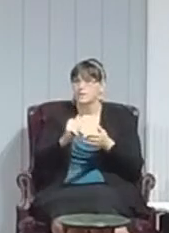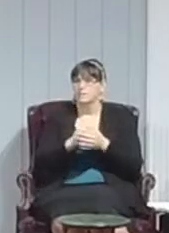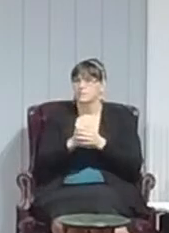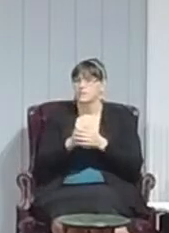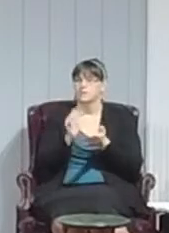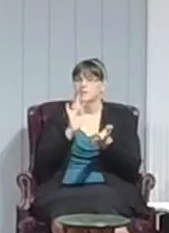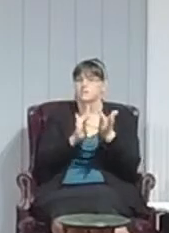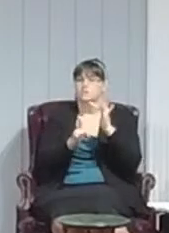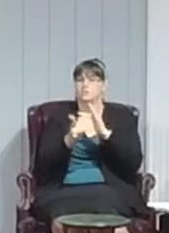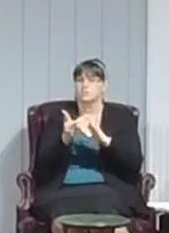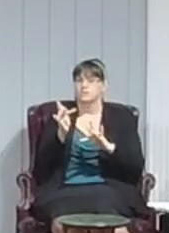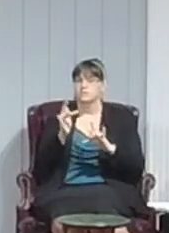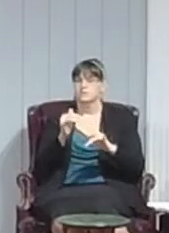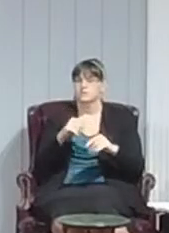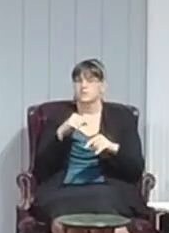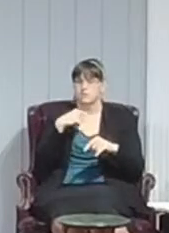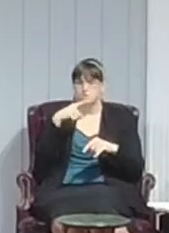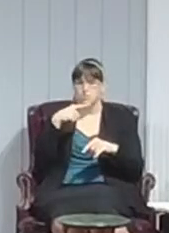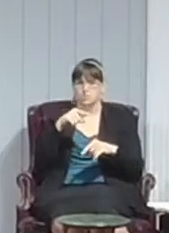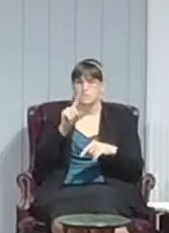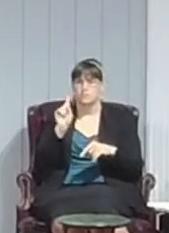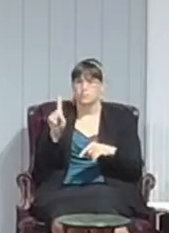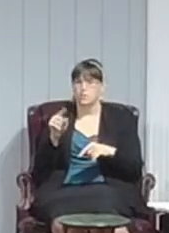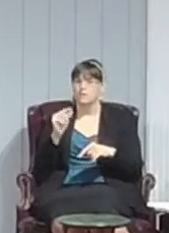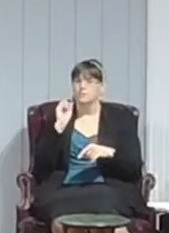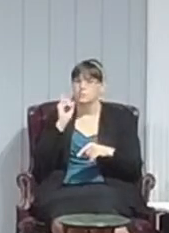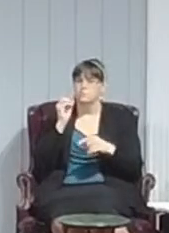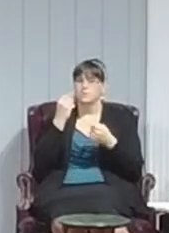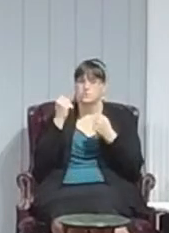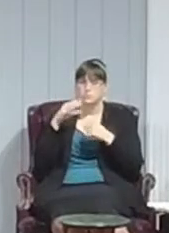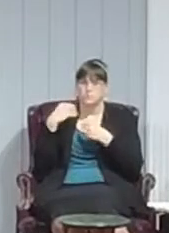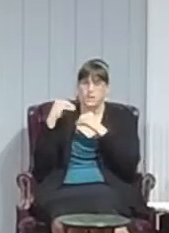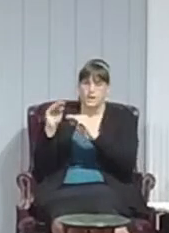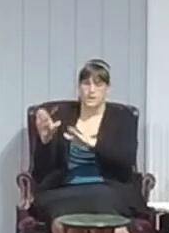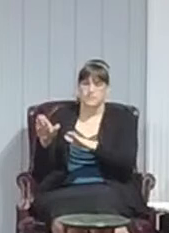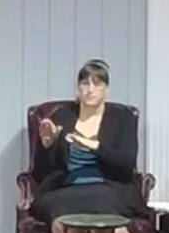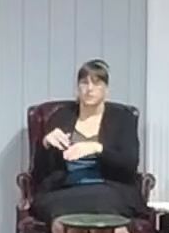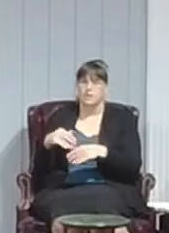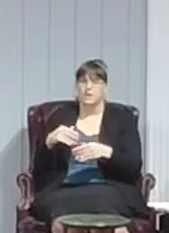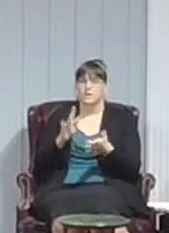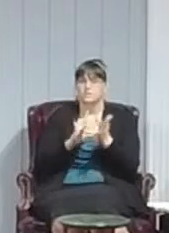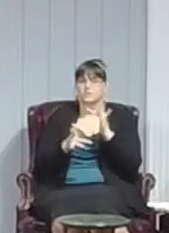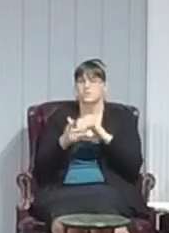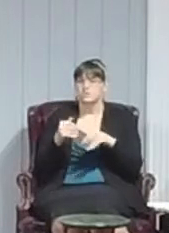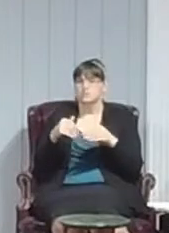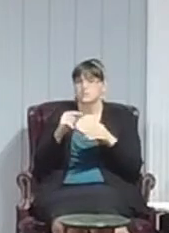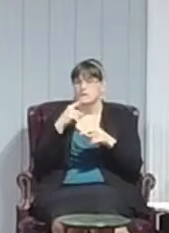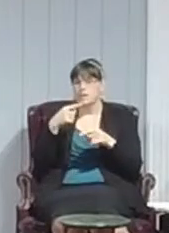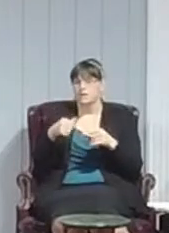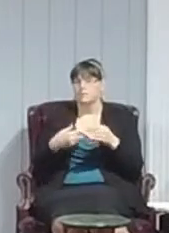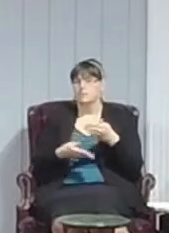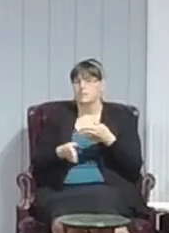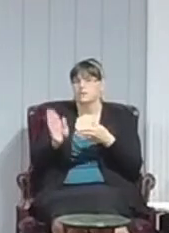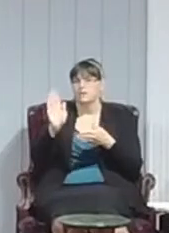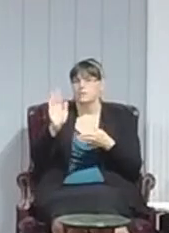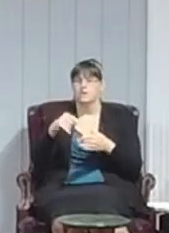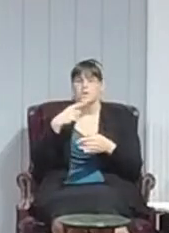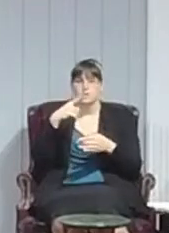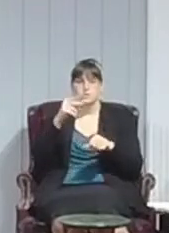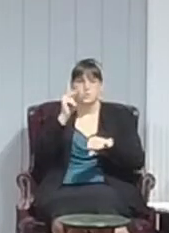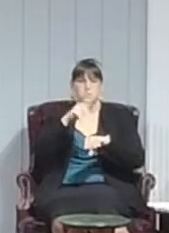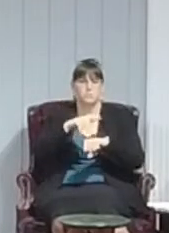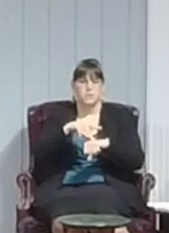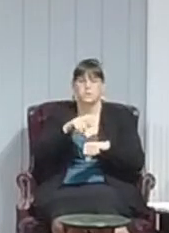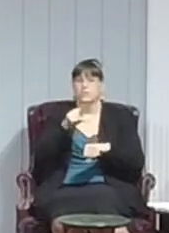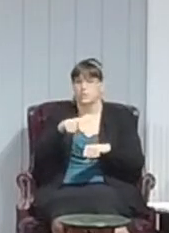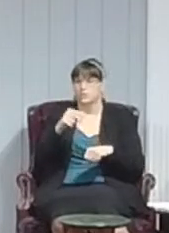and Jesus has told them that one of them is going to betray him, that he's going to be leaving. He's said that Peter, you know, you're going to